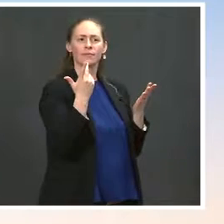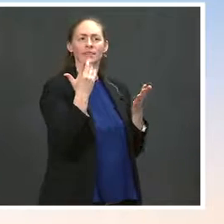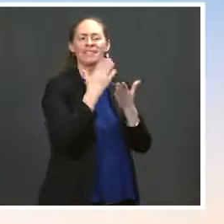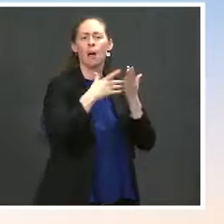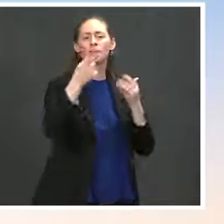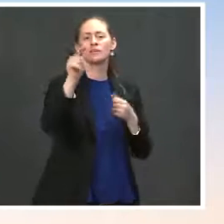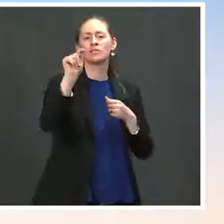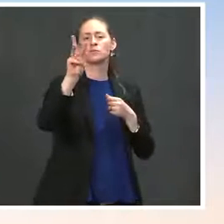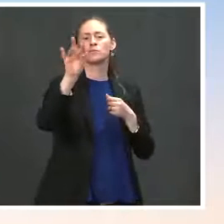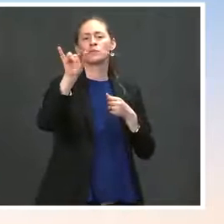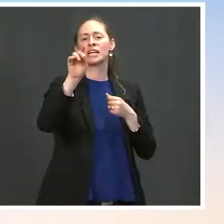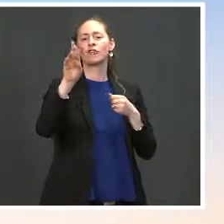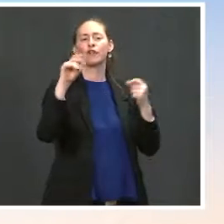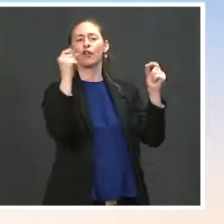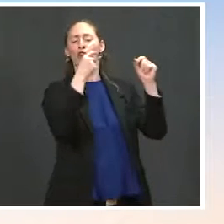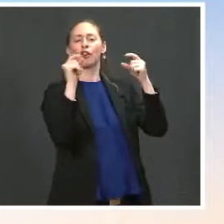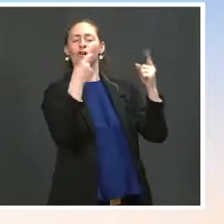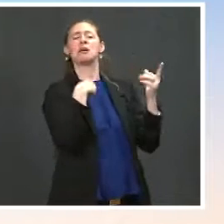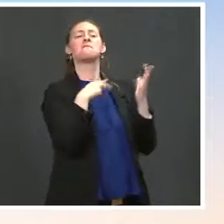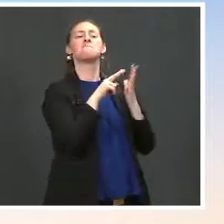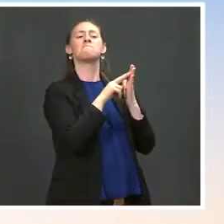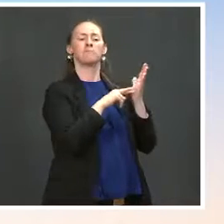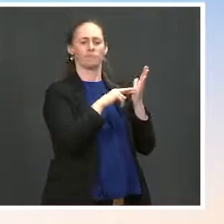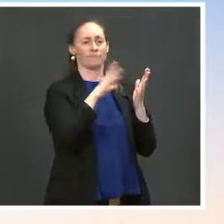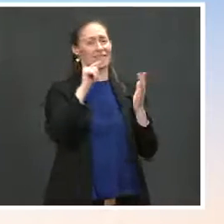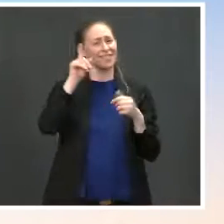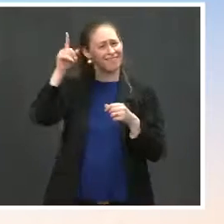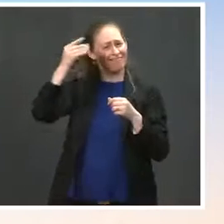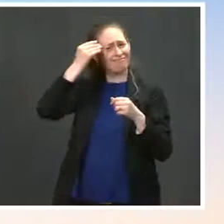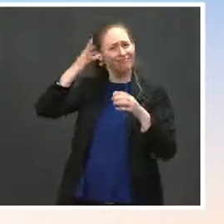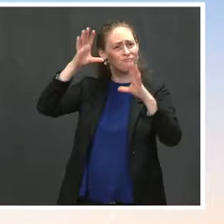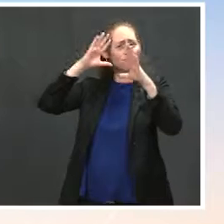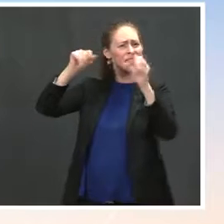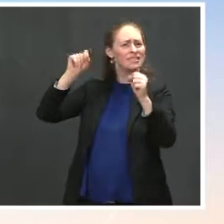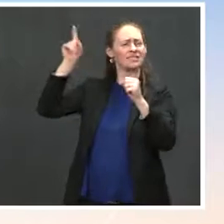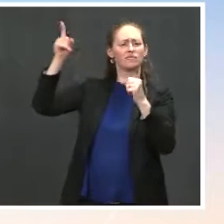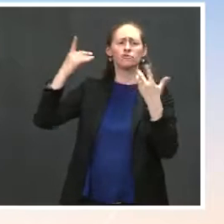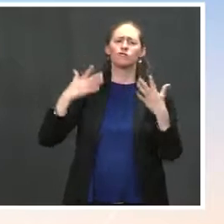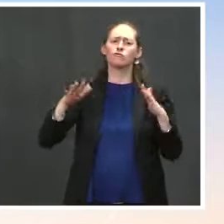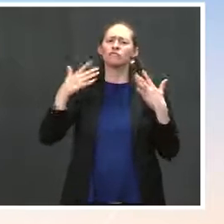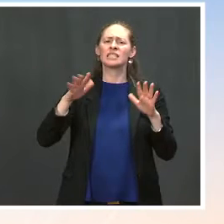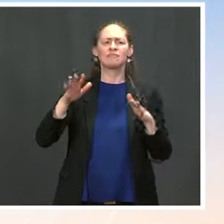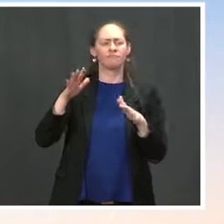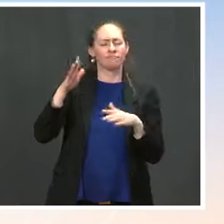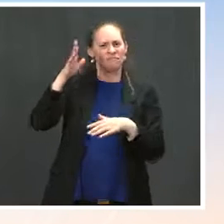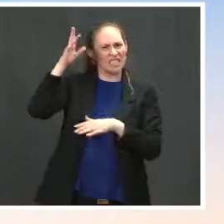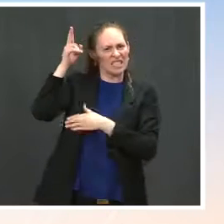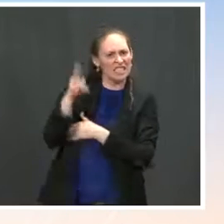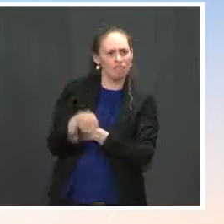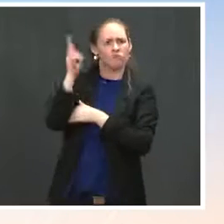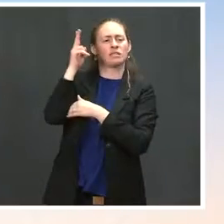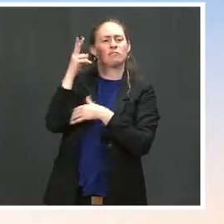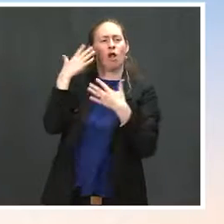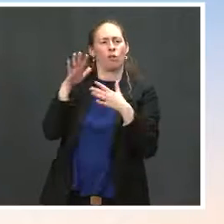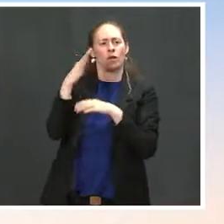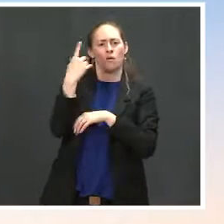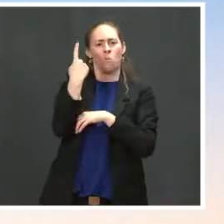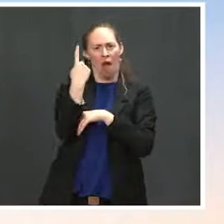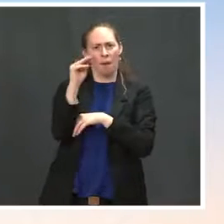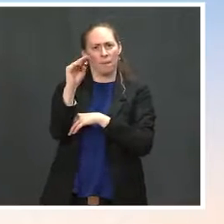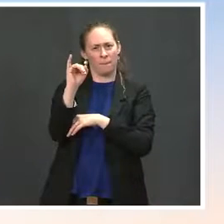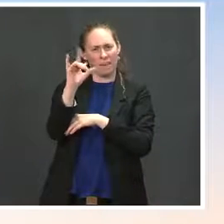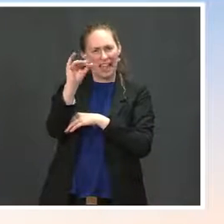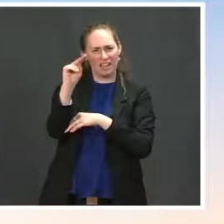But you know, the president is somebody who will be the first in history to create 1 million jobs in his first 100 days